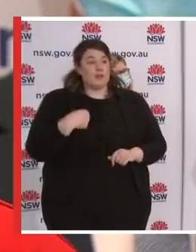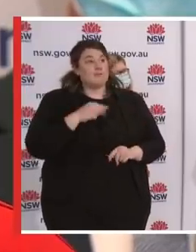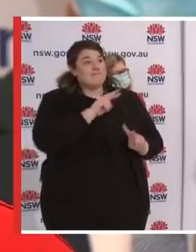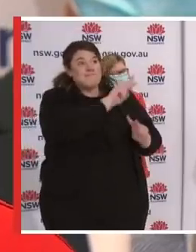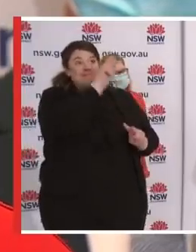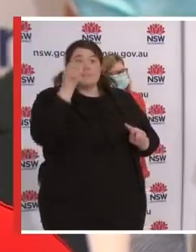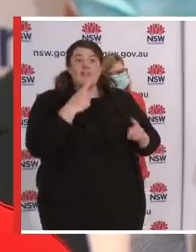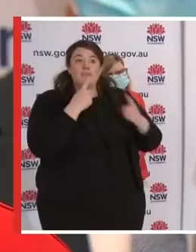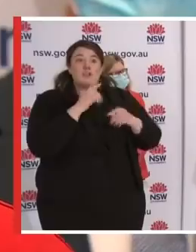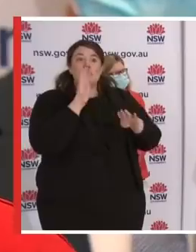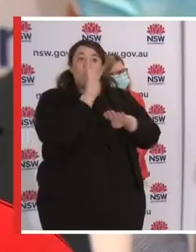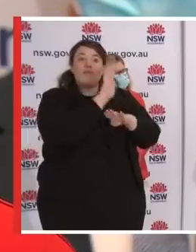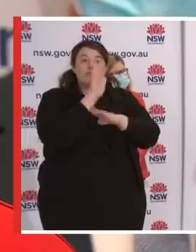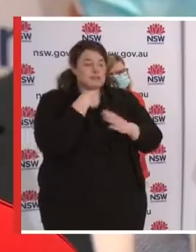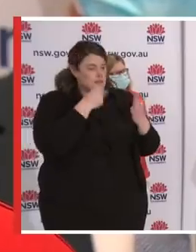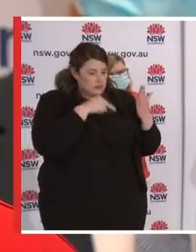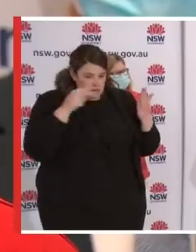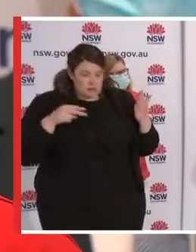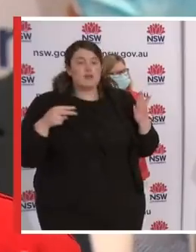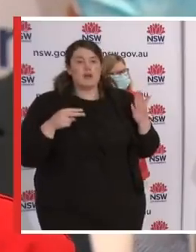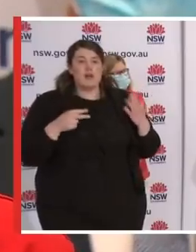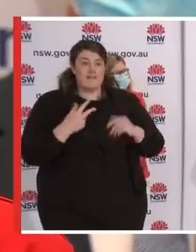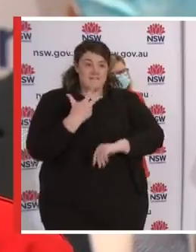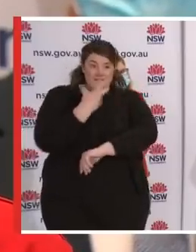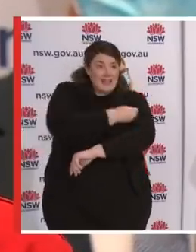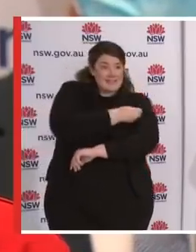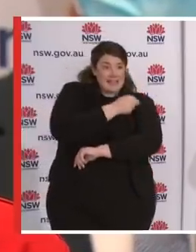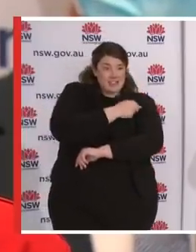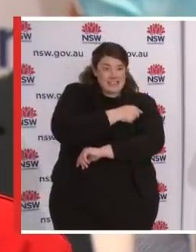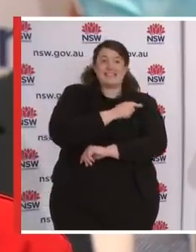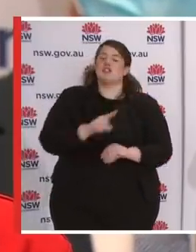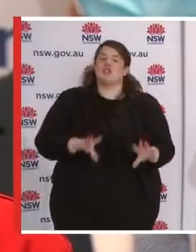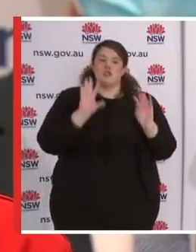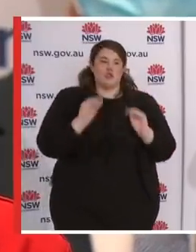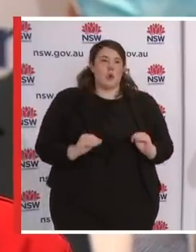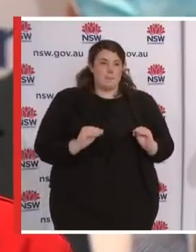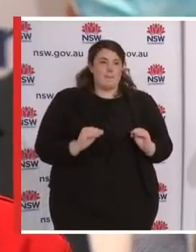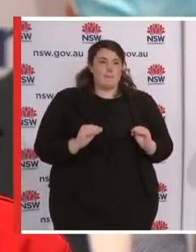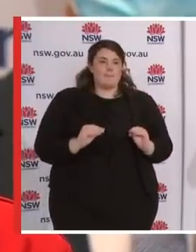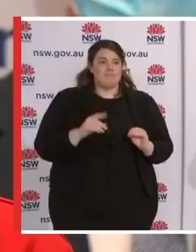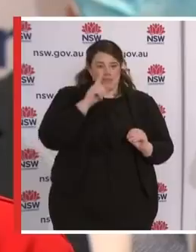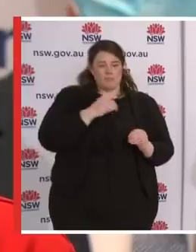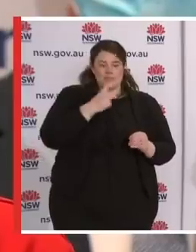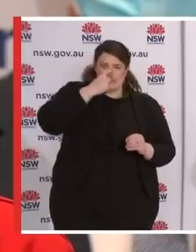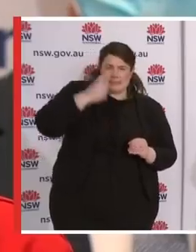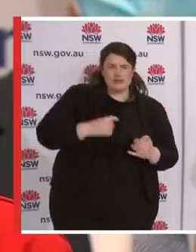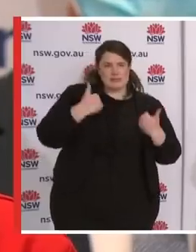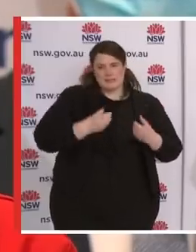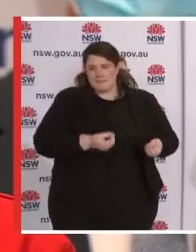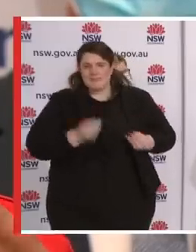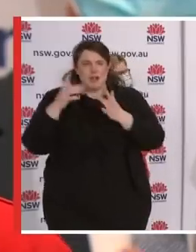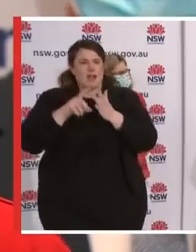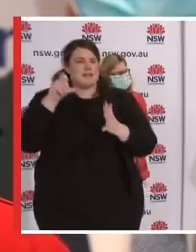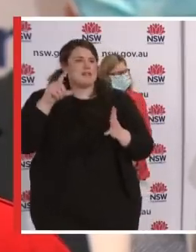vaccinations that we have available to us stop people, once they're vaccinated, stop people needing to come into hospital. Almost all